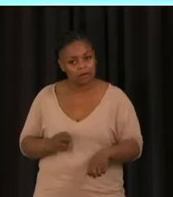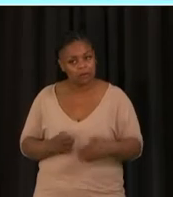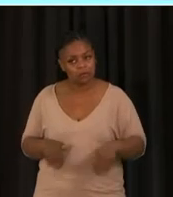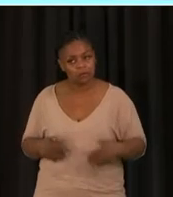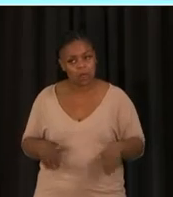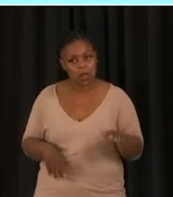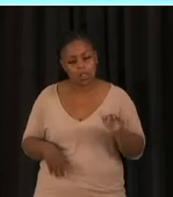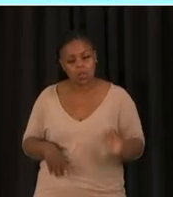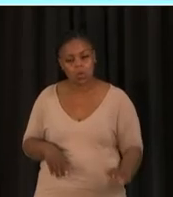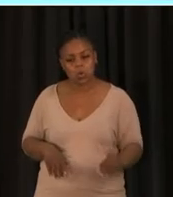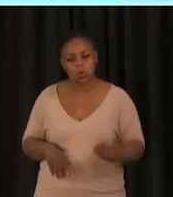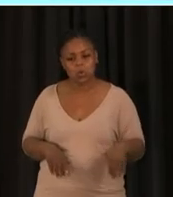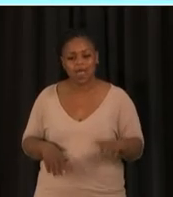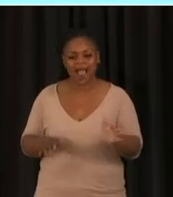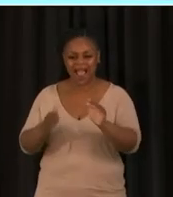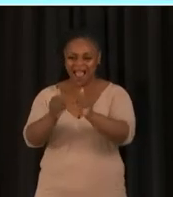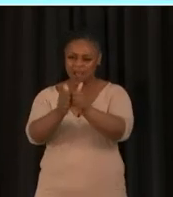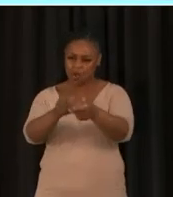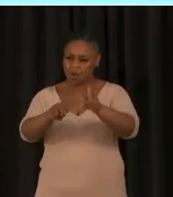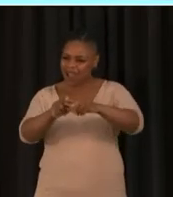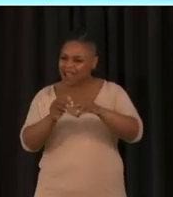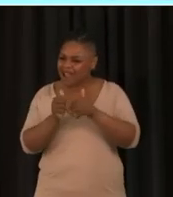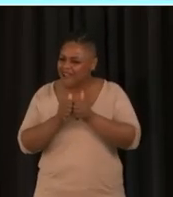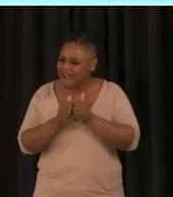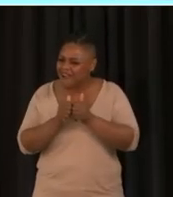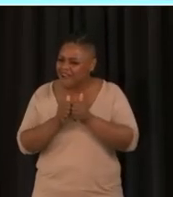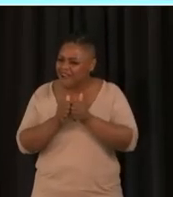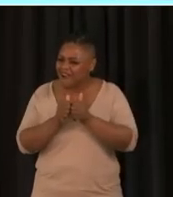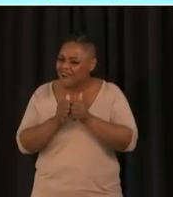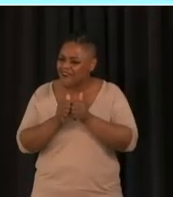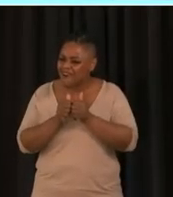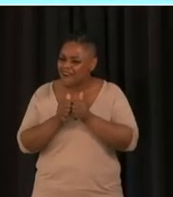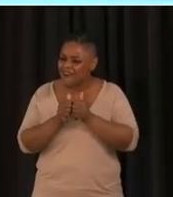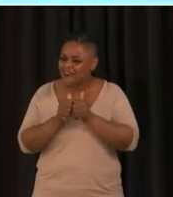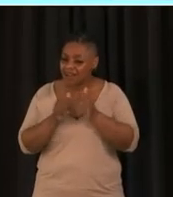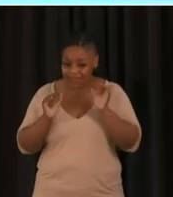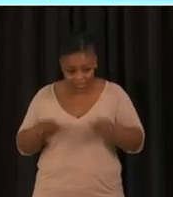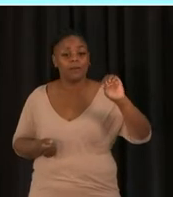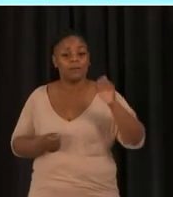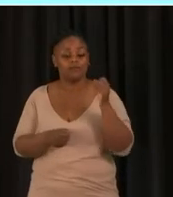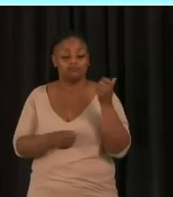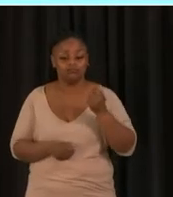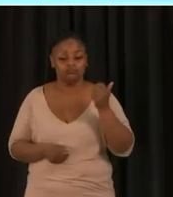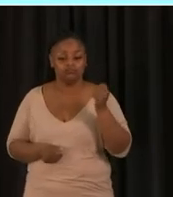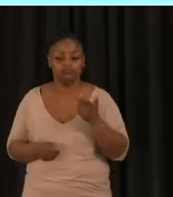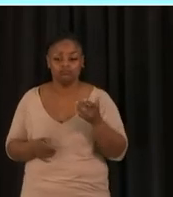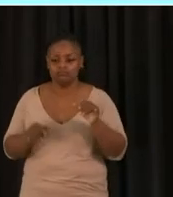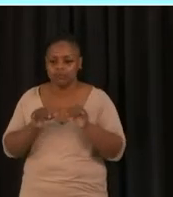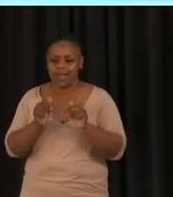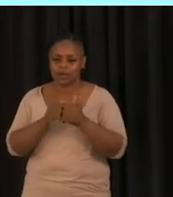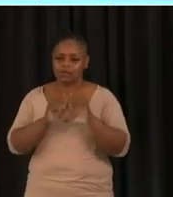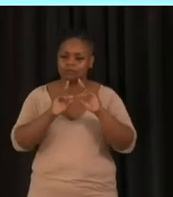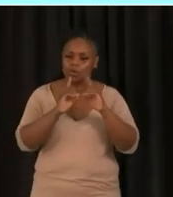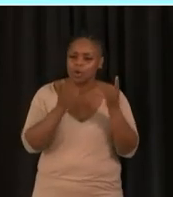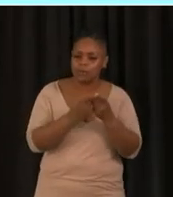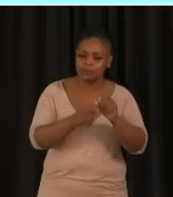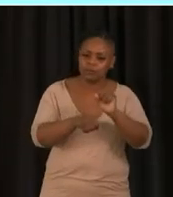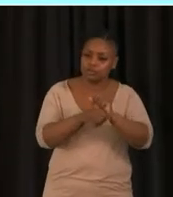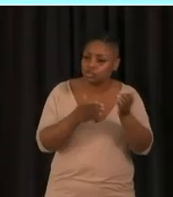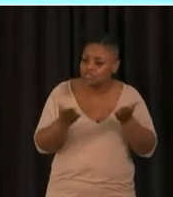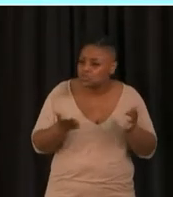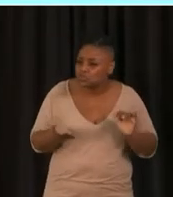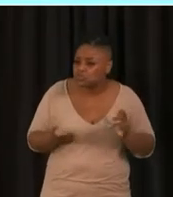go to the phone lines and social media. So if you have questions, press 0 now. If you want to share your experience, press 0